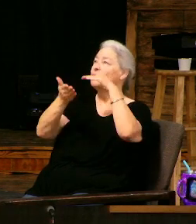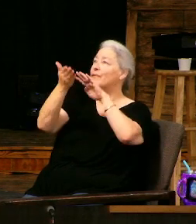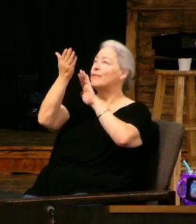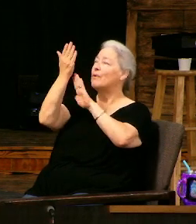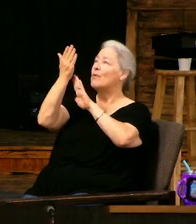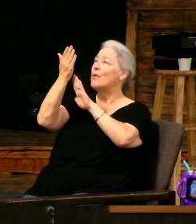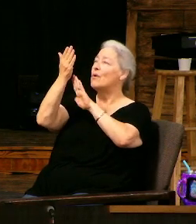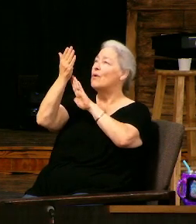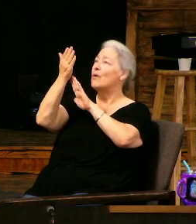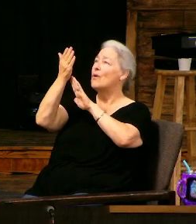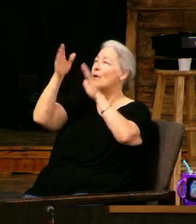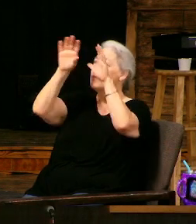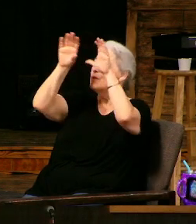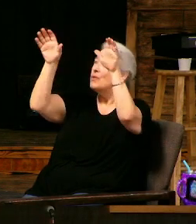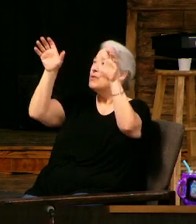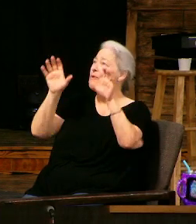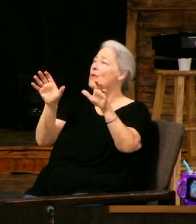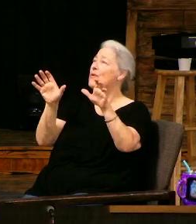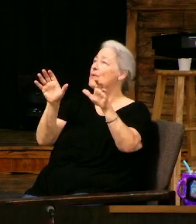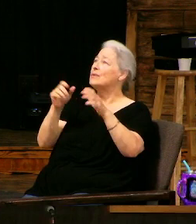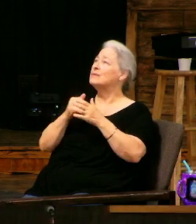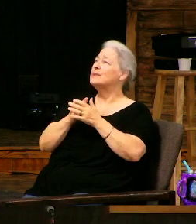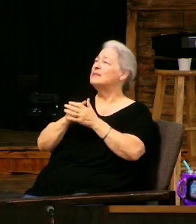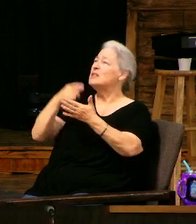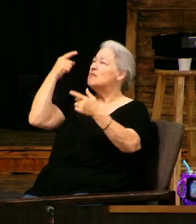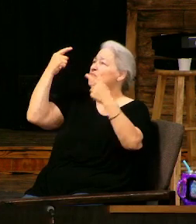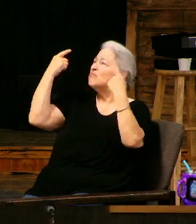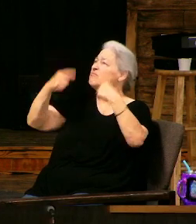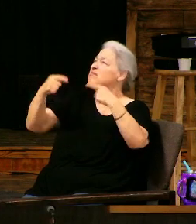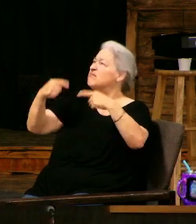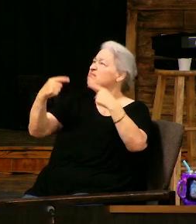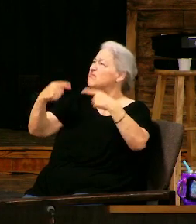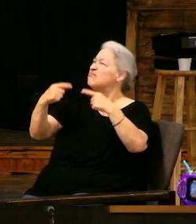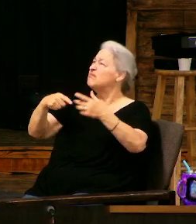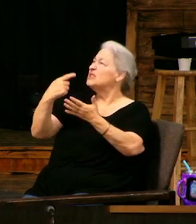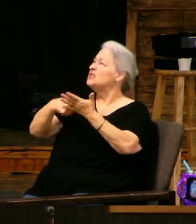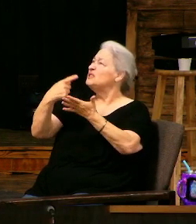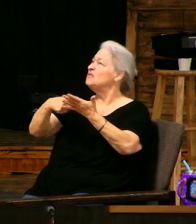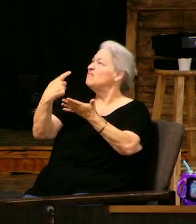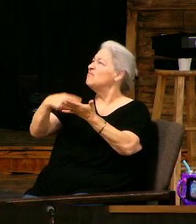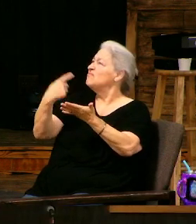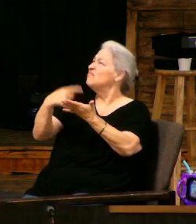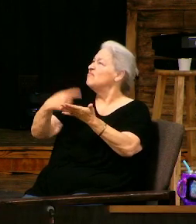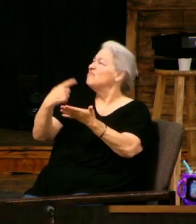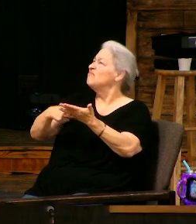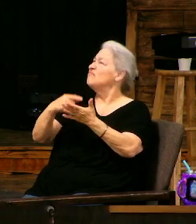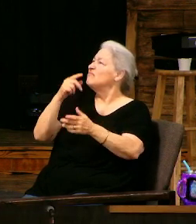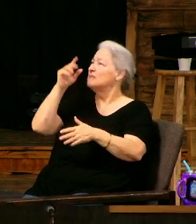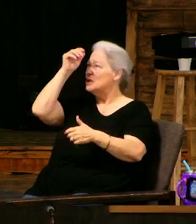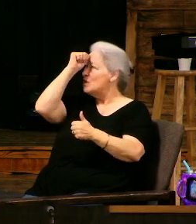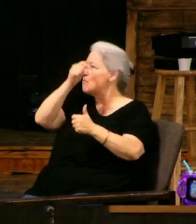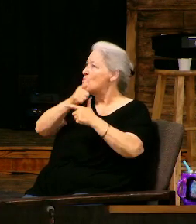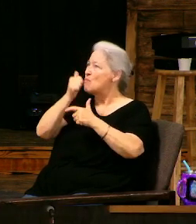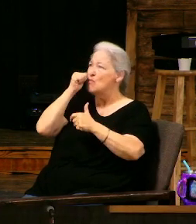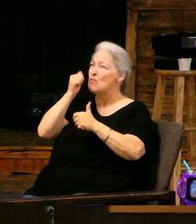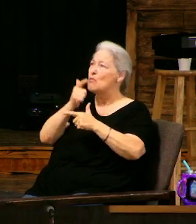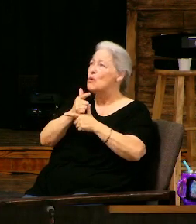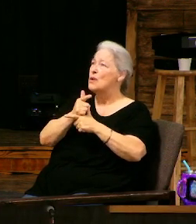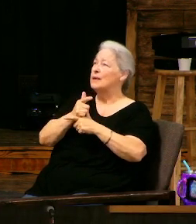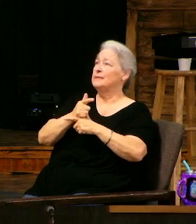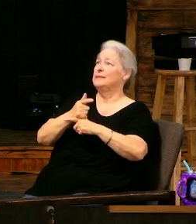foot of Christ, accusing the brethren day and night, and he's accusing us of things